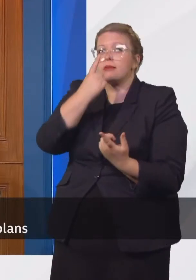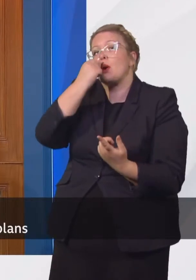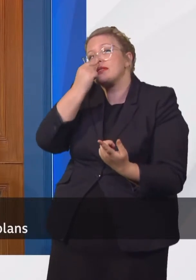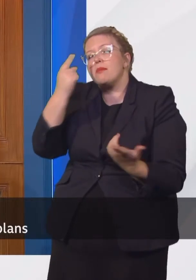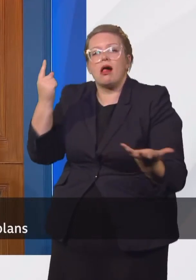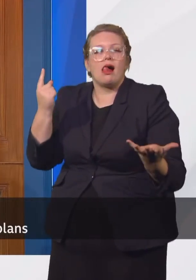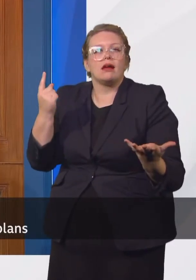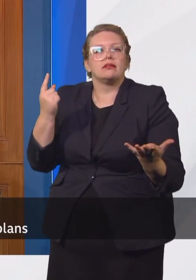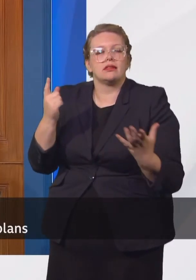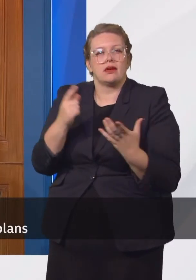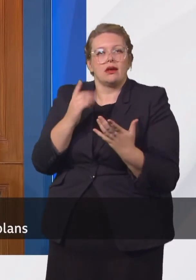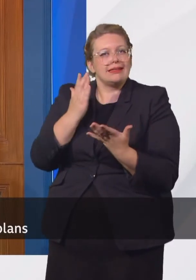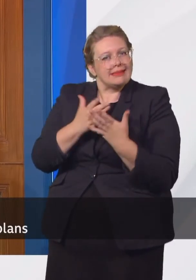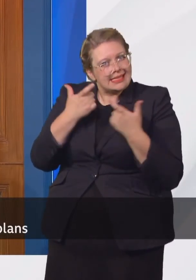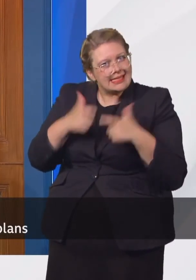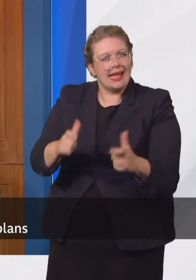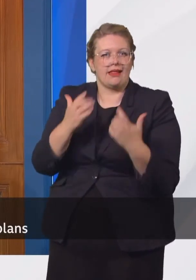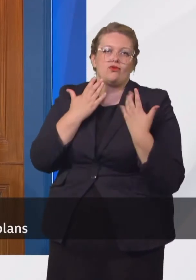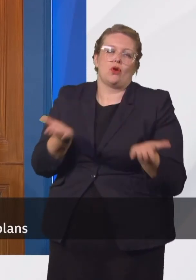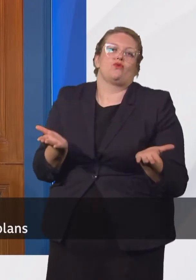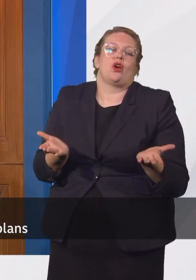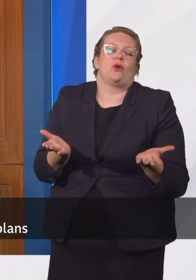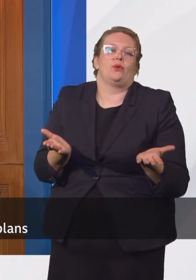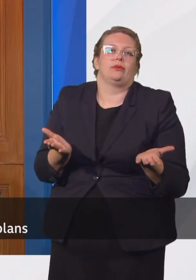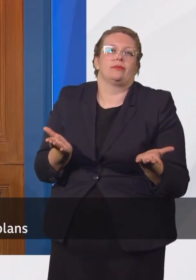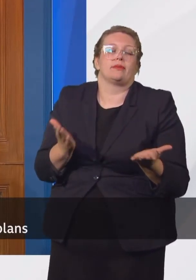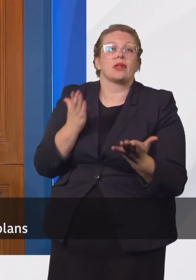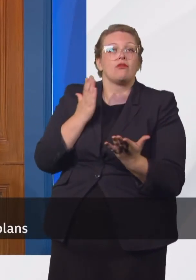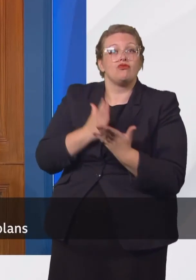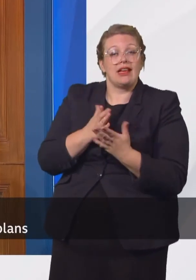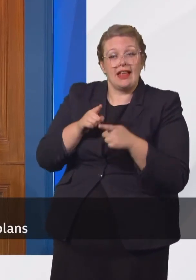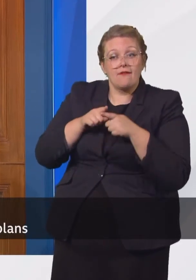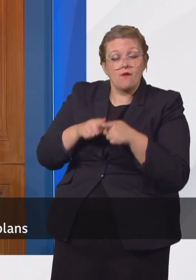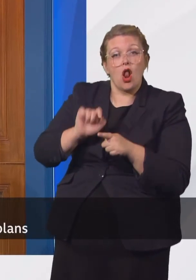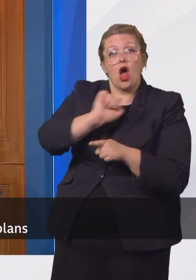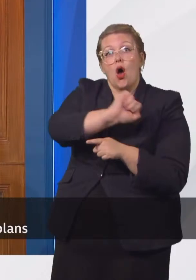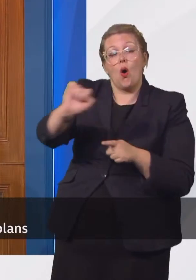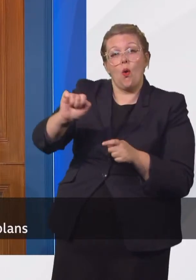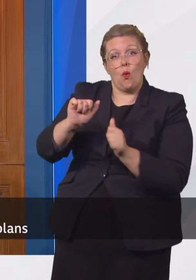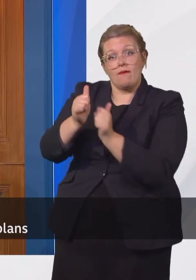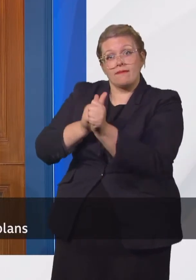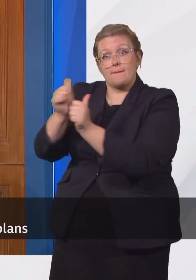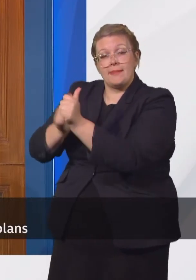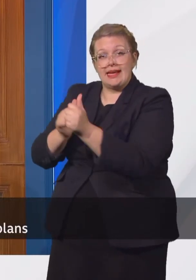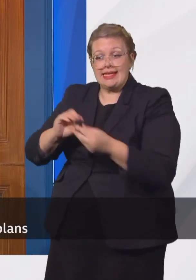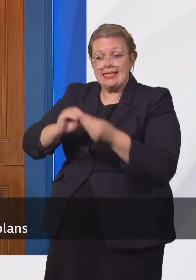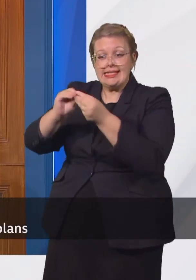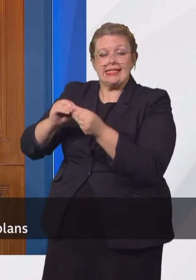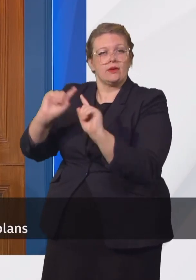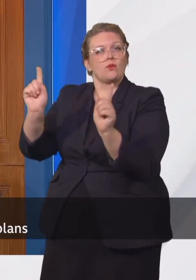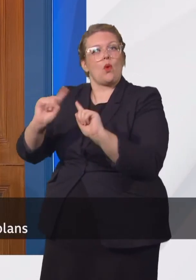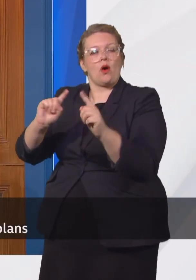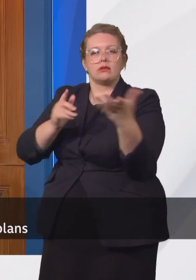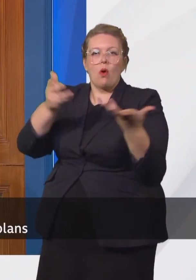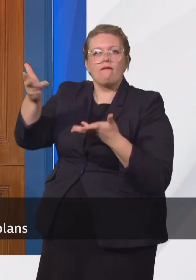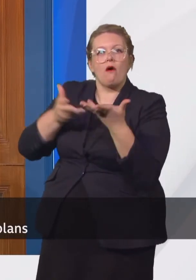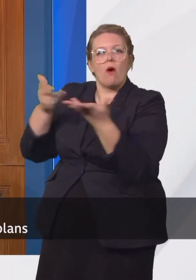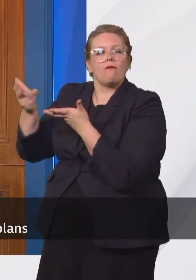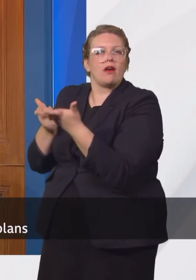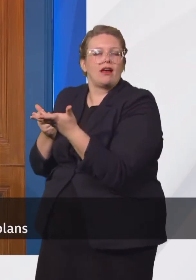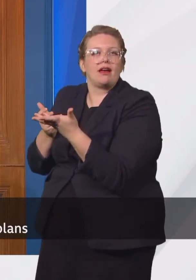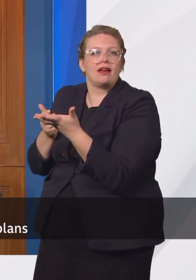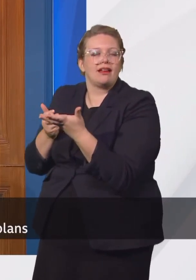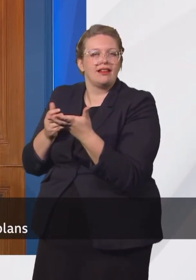known, and partly dependent upon what the manufacturers can give to us. So that's a